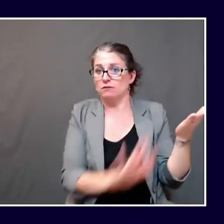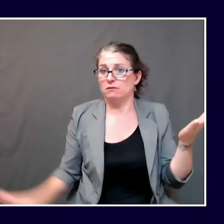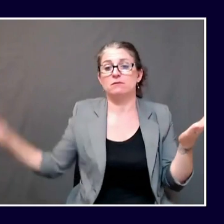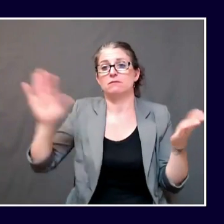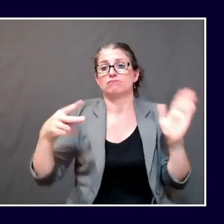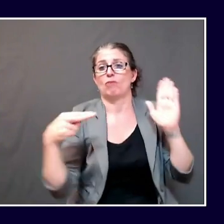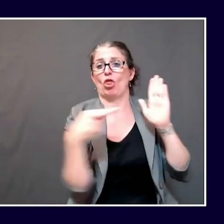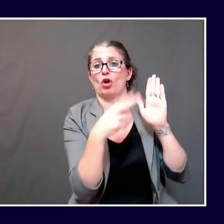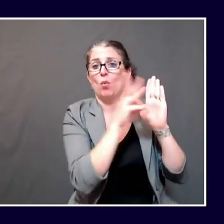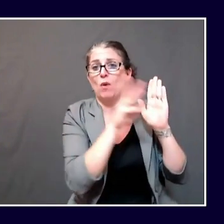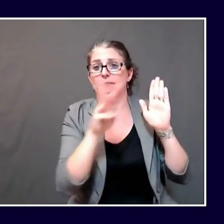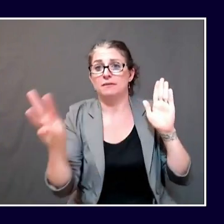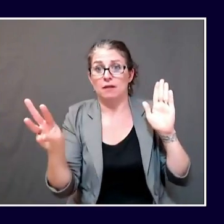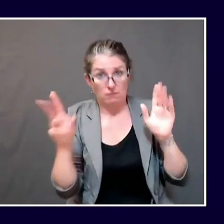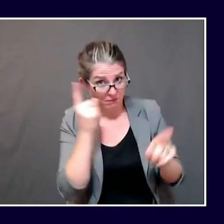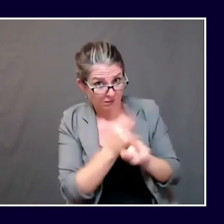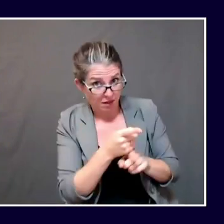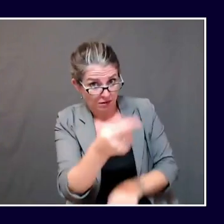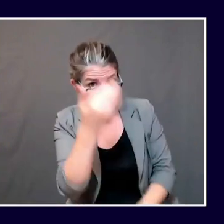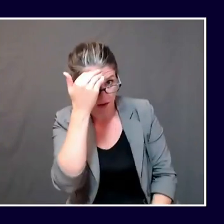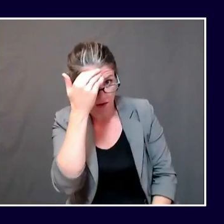Maine CDC's involvement is in that?